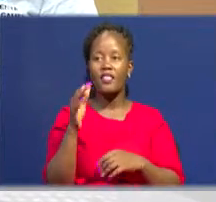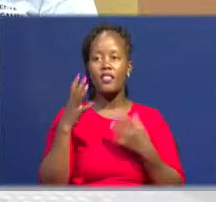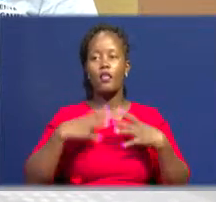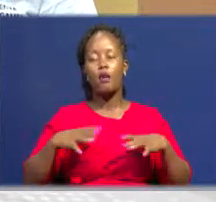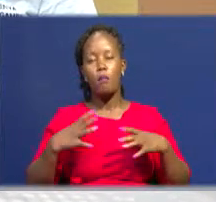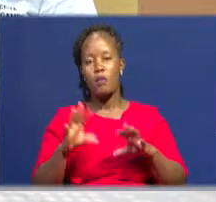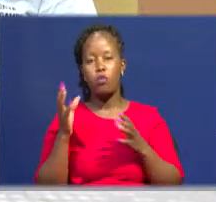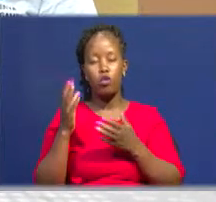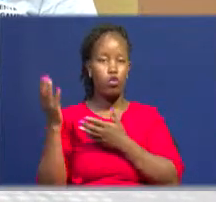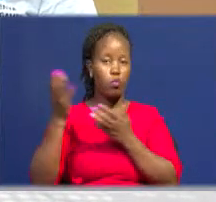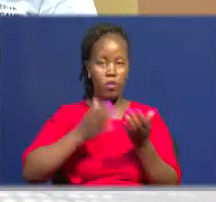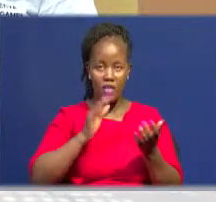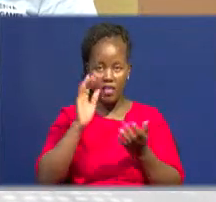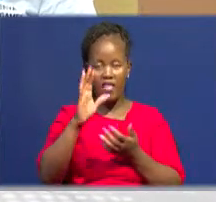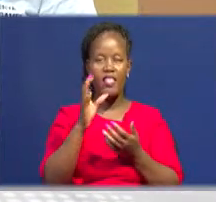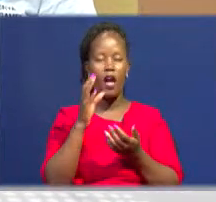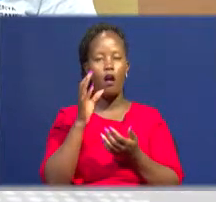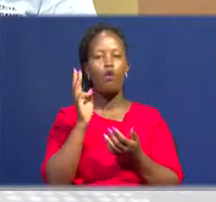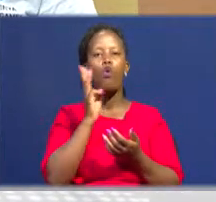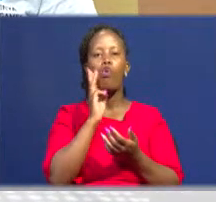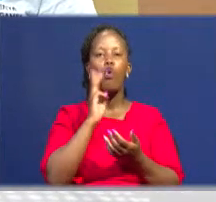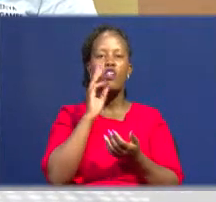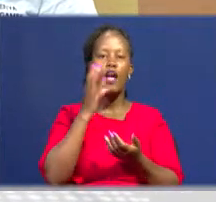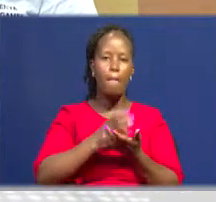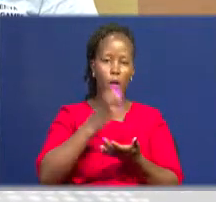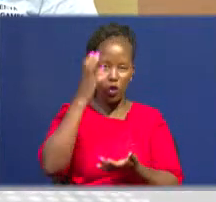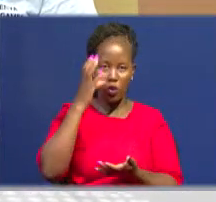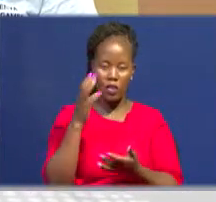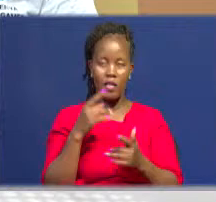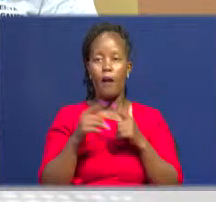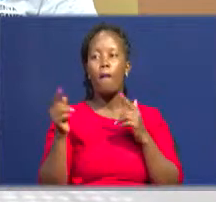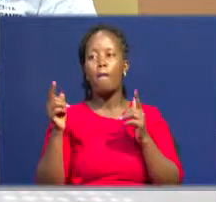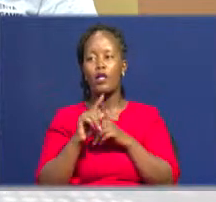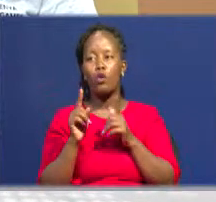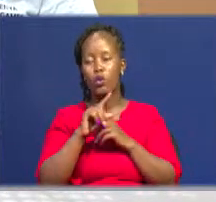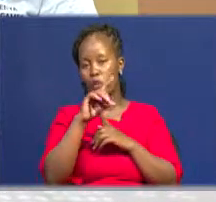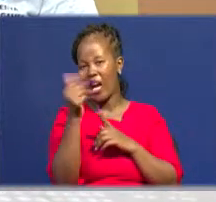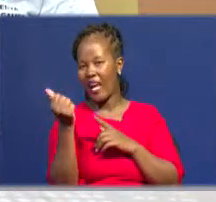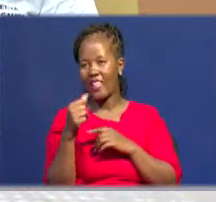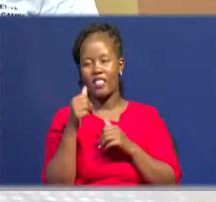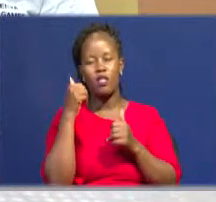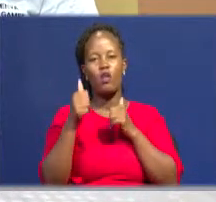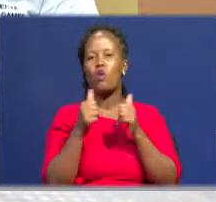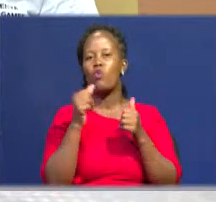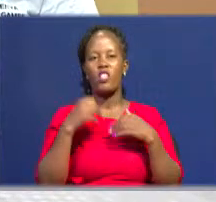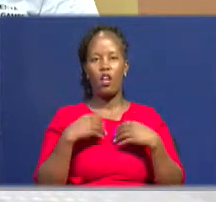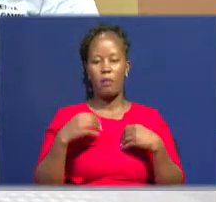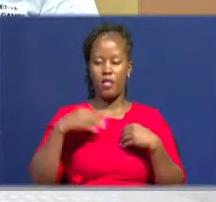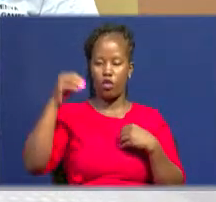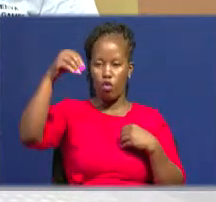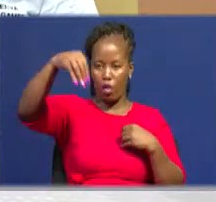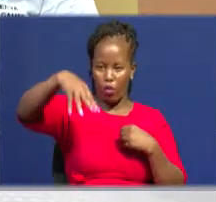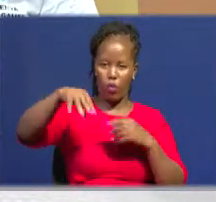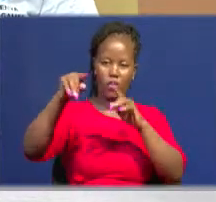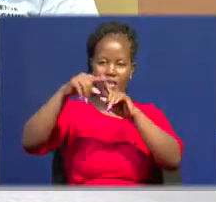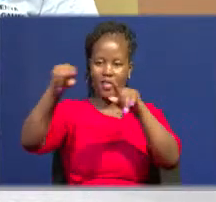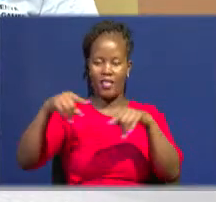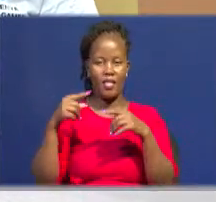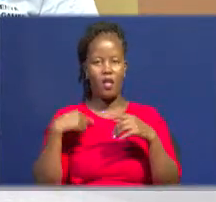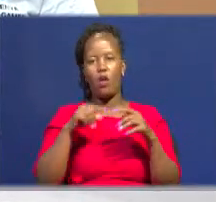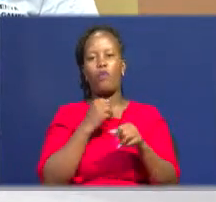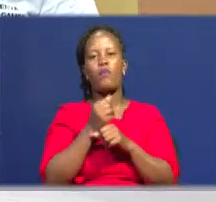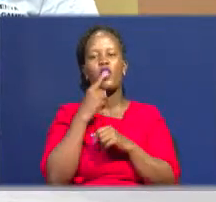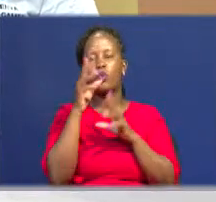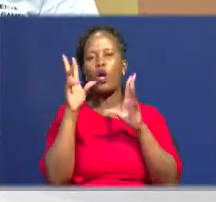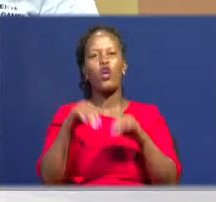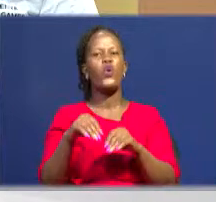top of that, any plastic bottle is put inside bins that are all over the park. So we ensure that there is no littering. We